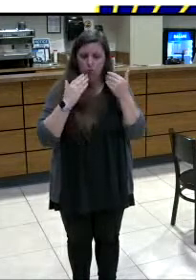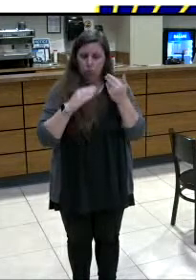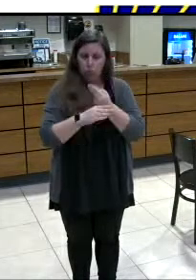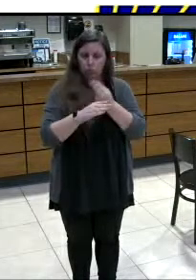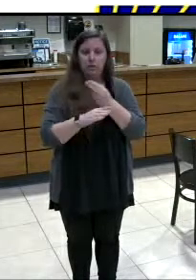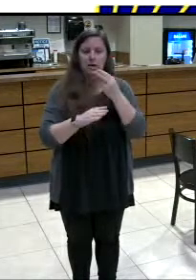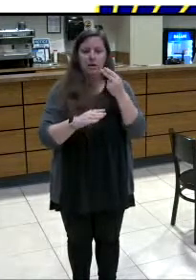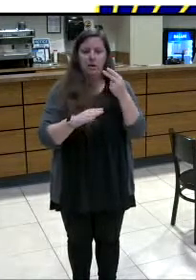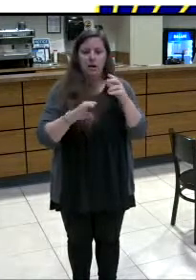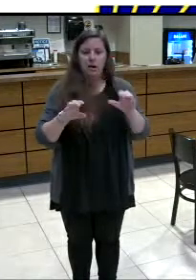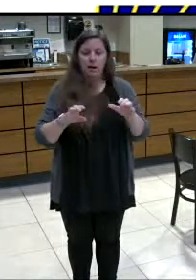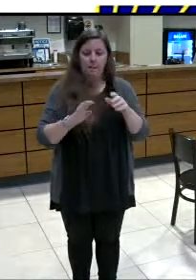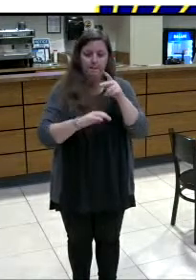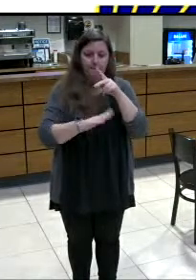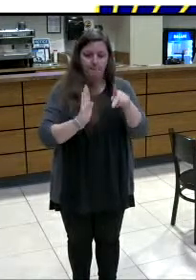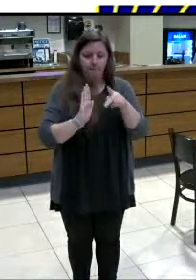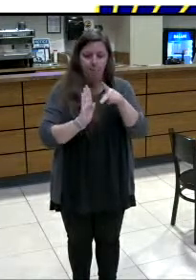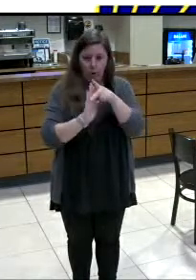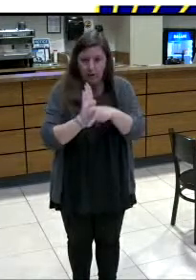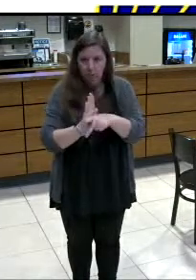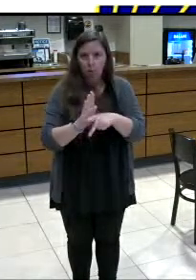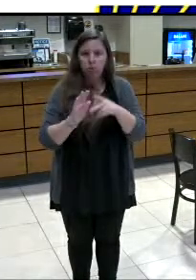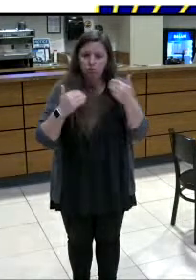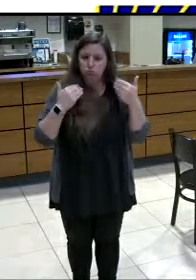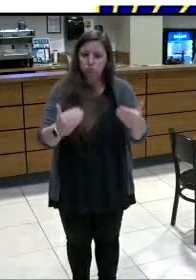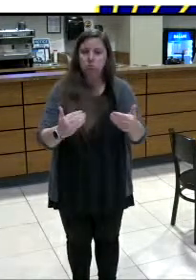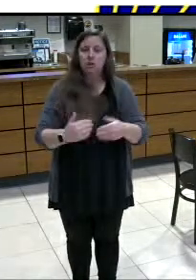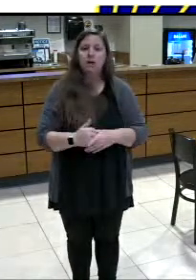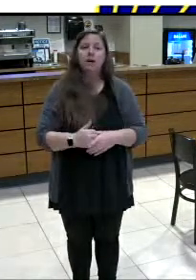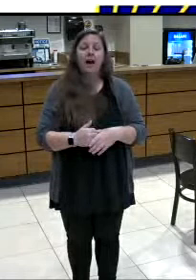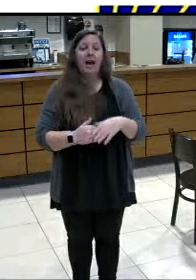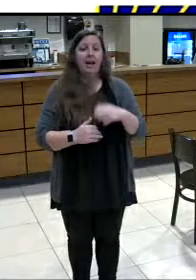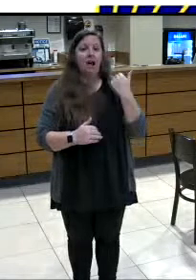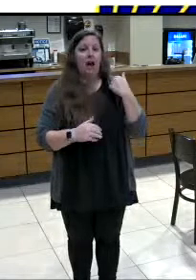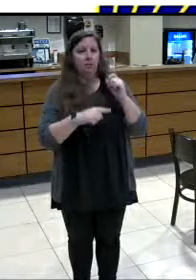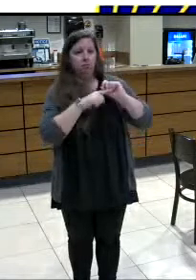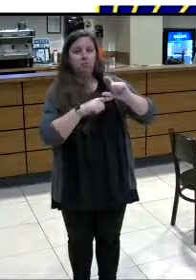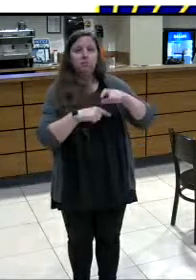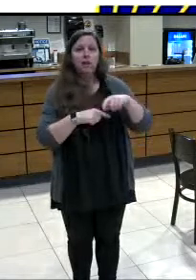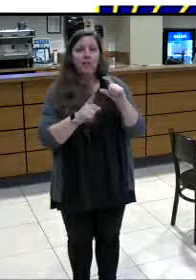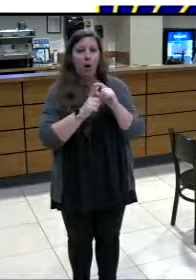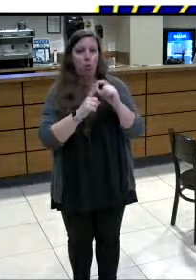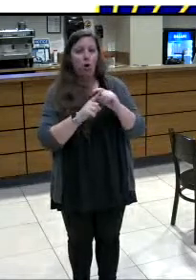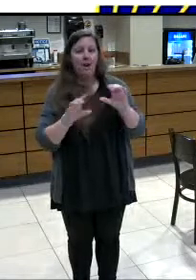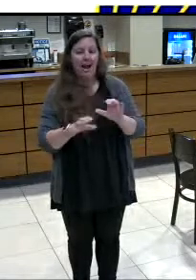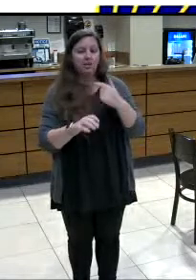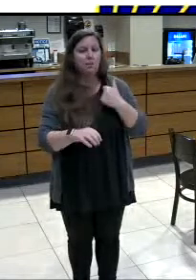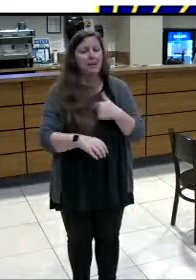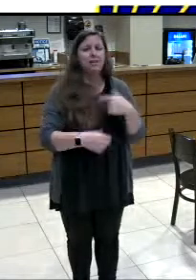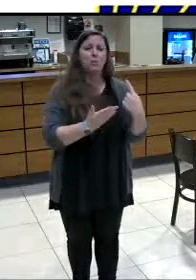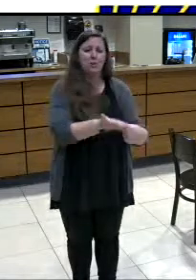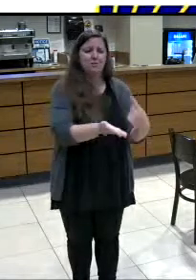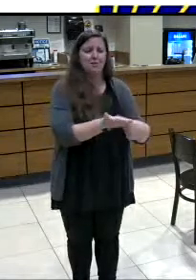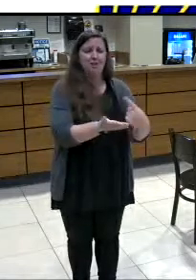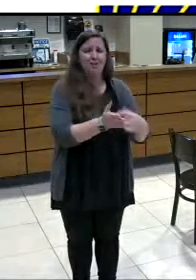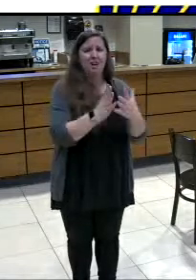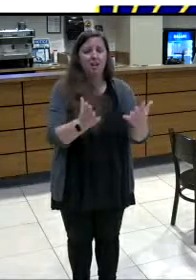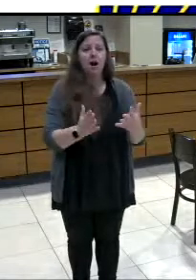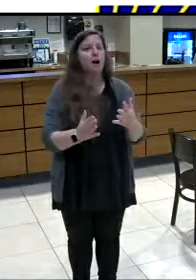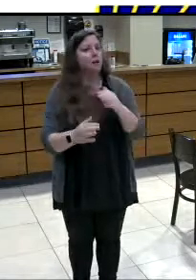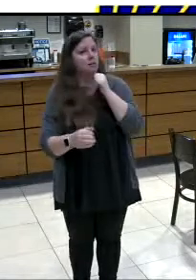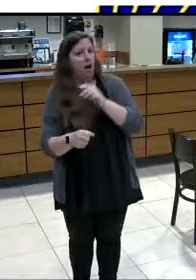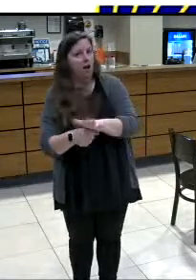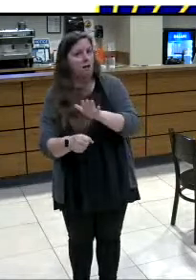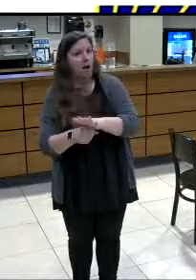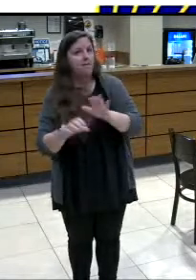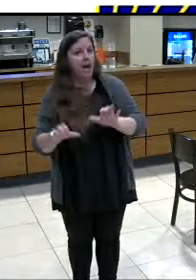capitalize action because we do a lot of talking about what we want to do, but there's not enough action behind the work. And I want to ensure that the